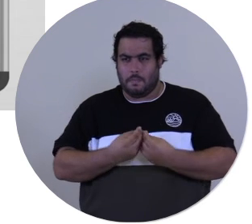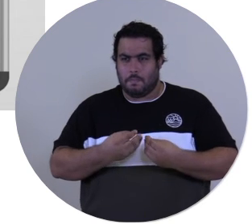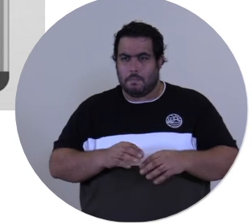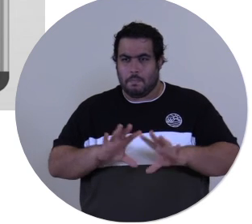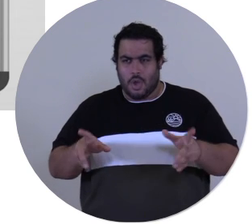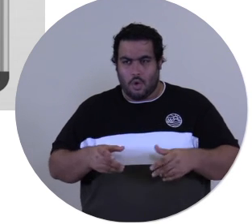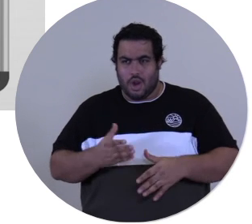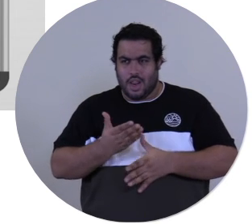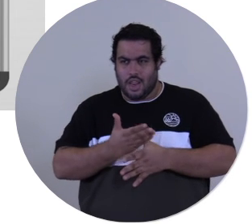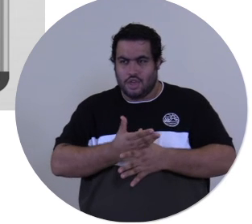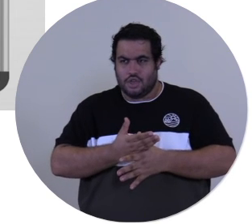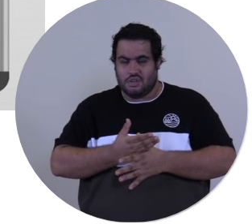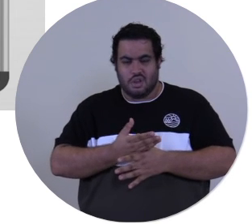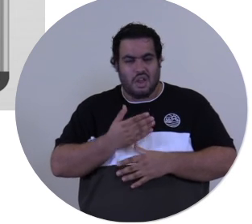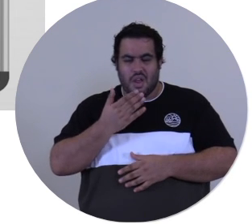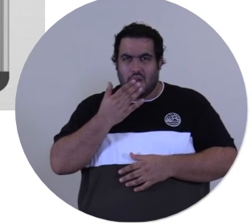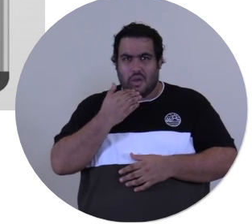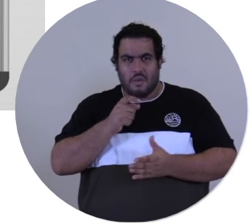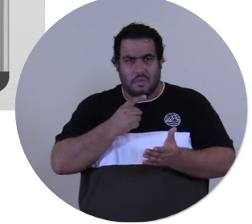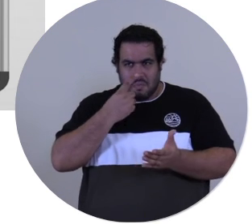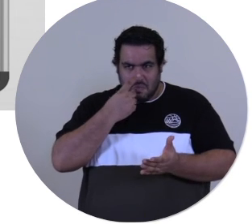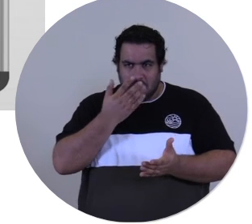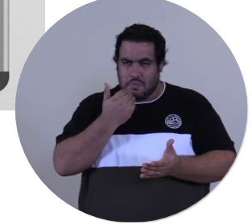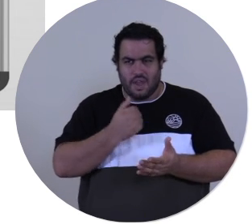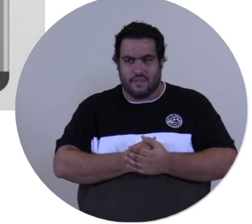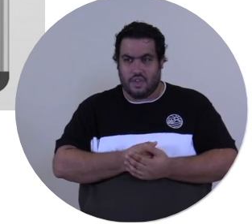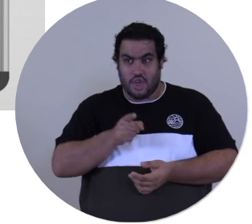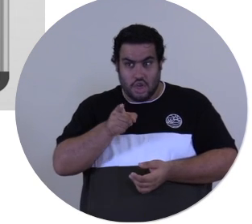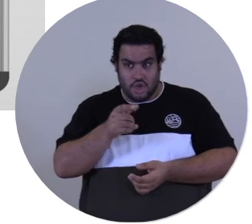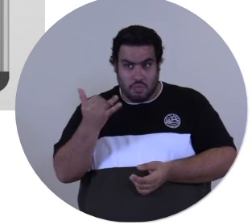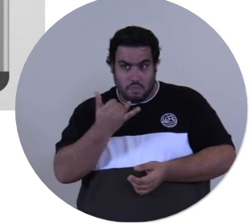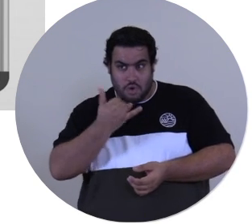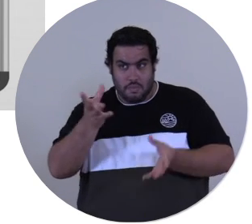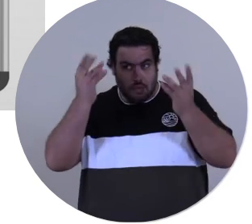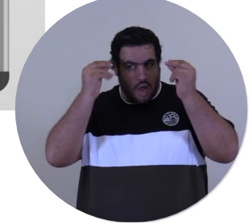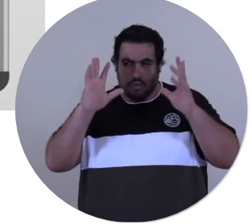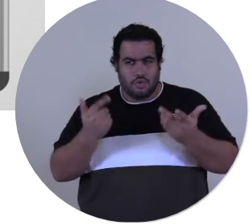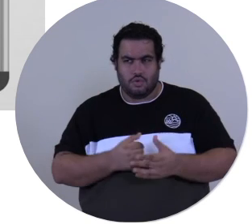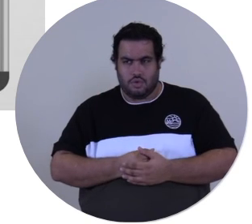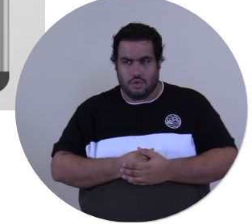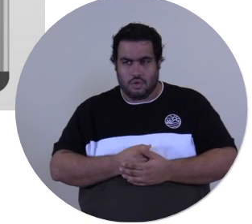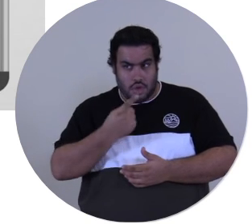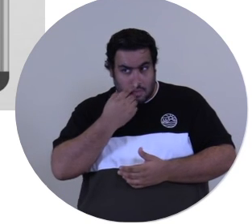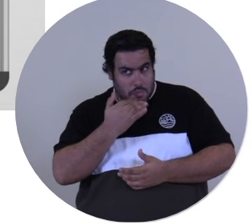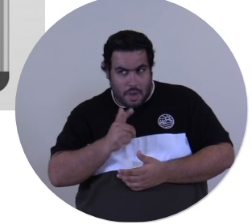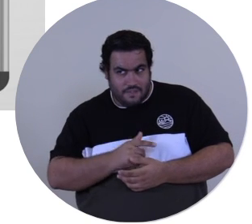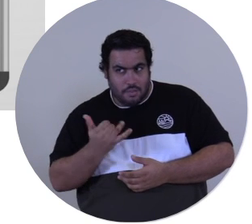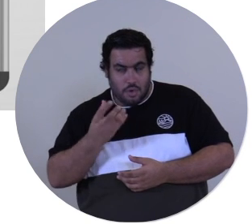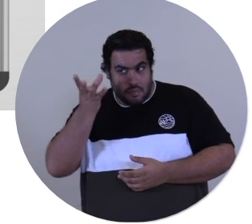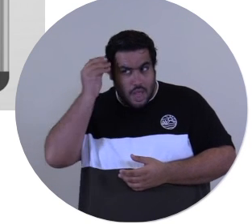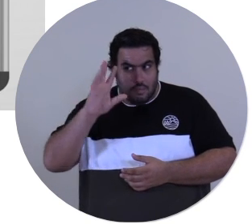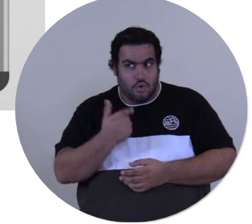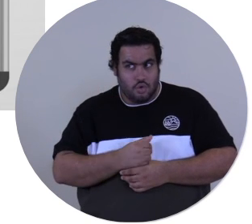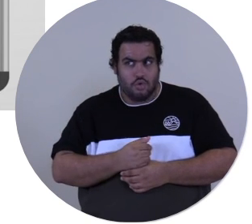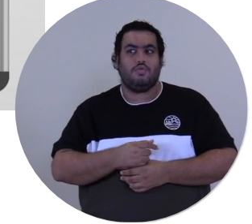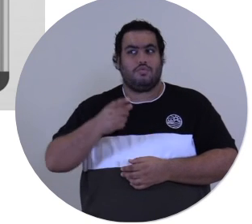learn too. So we have she doesn't follow instructions. What does she need to learn to do? She